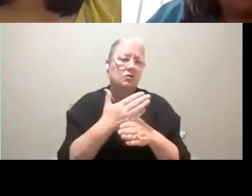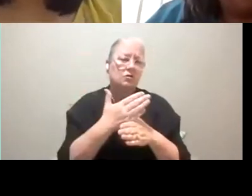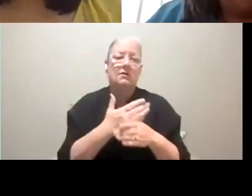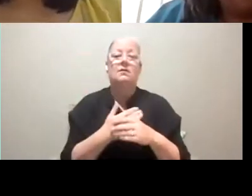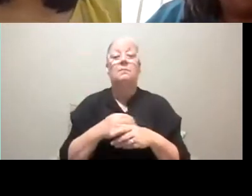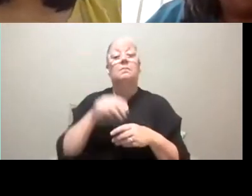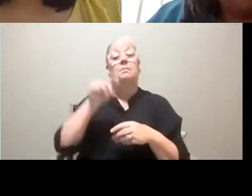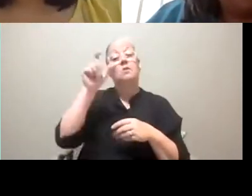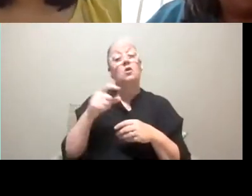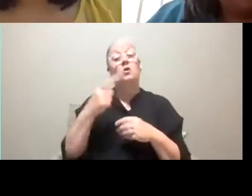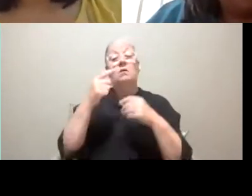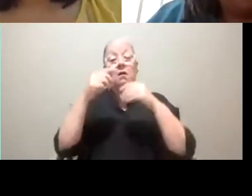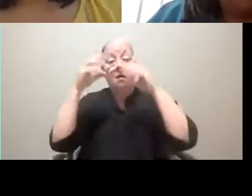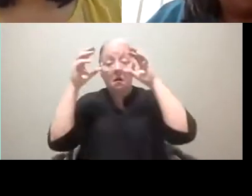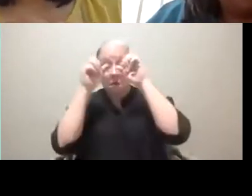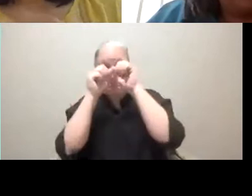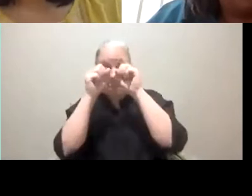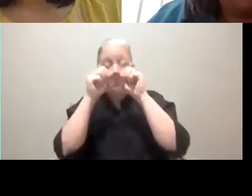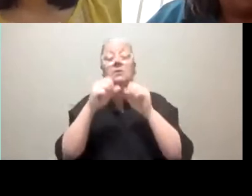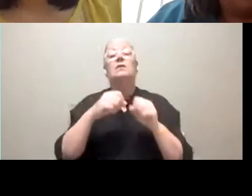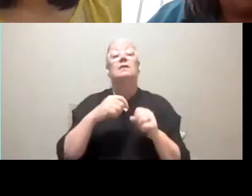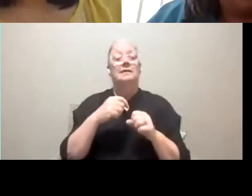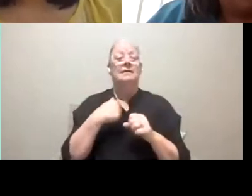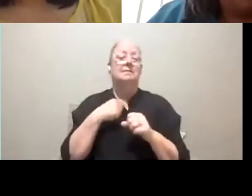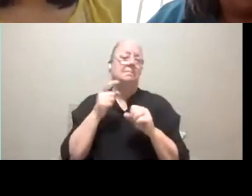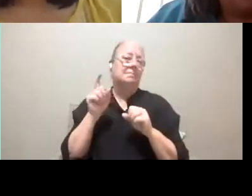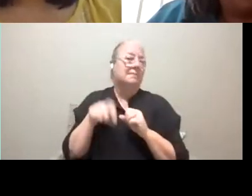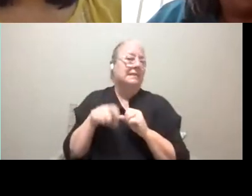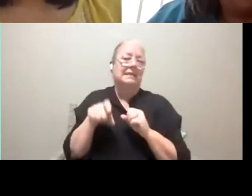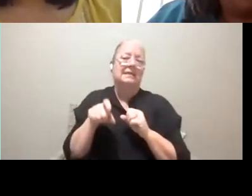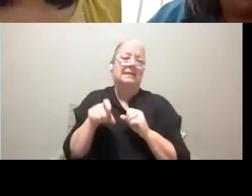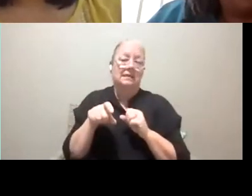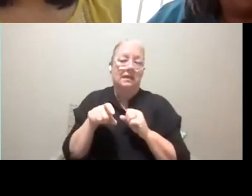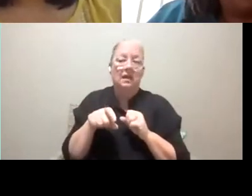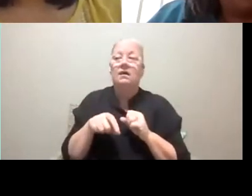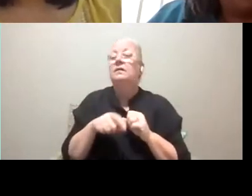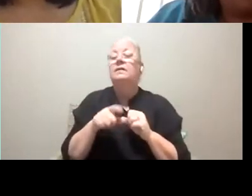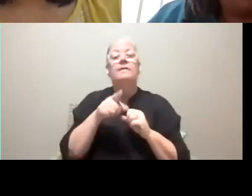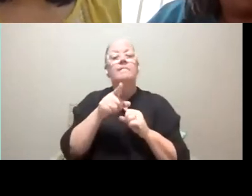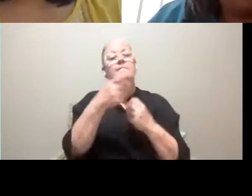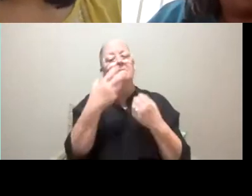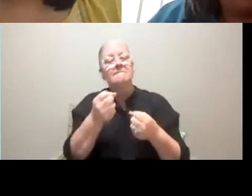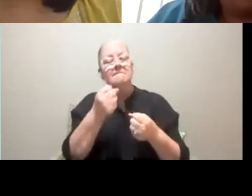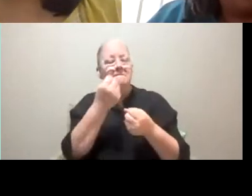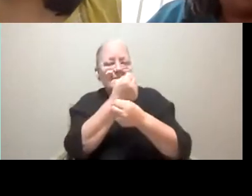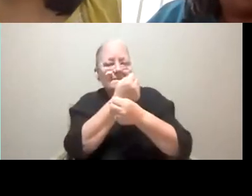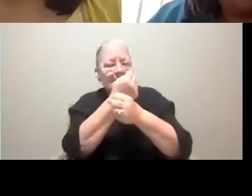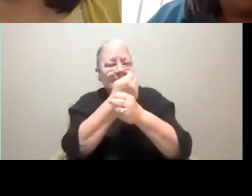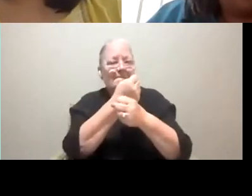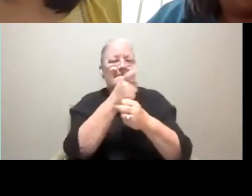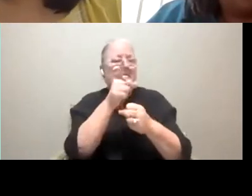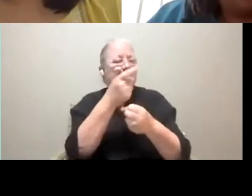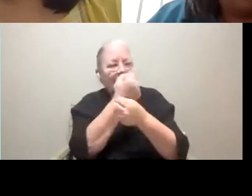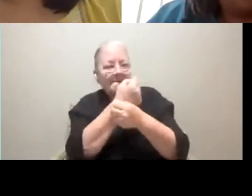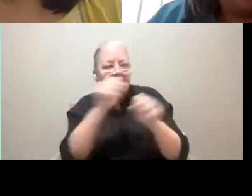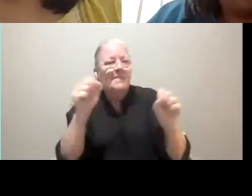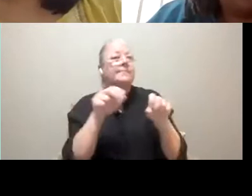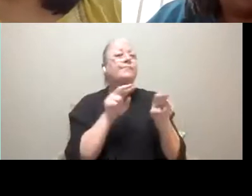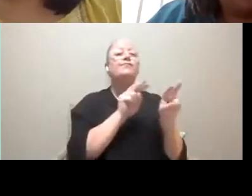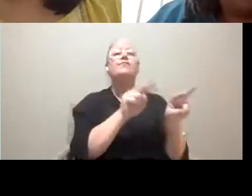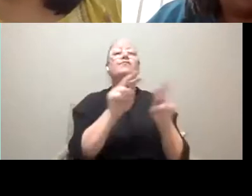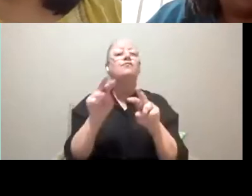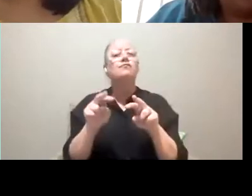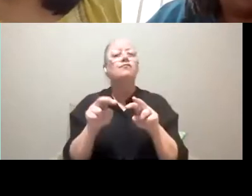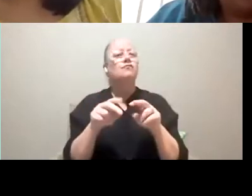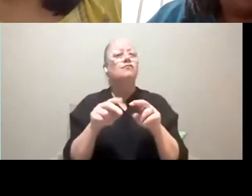visual impairment, we do need to ensure that whatever safeguarding activity we are doing, we have to